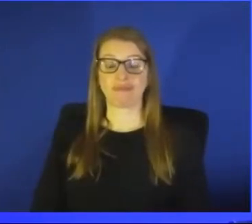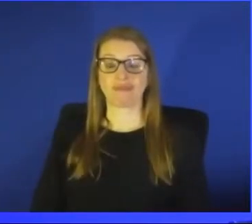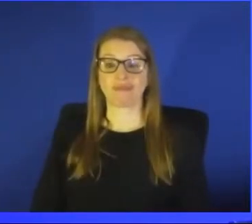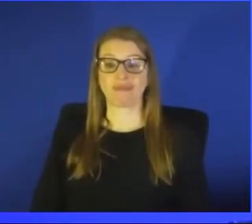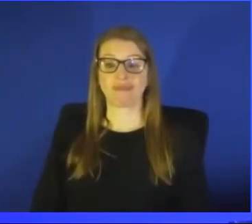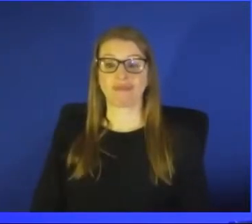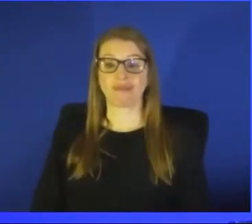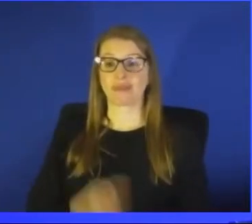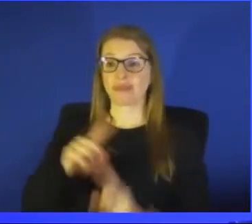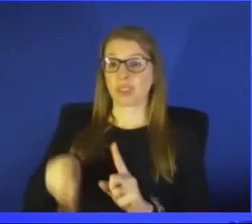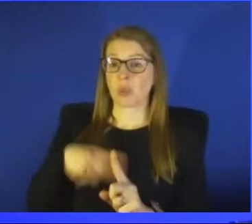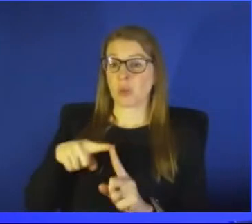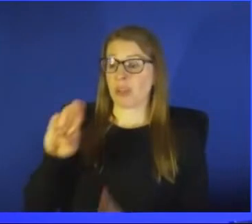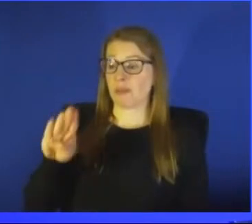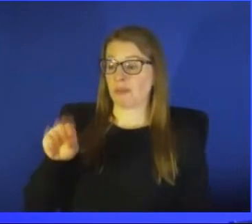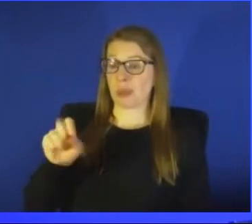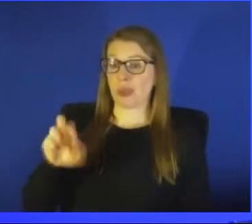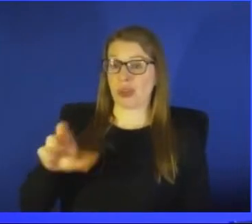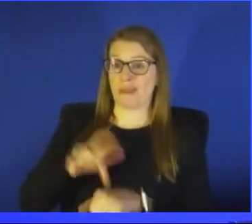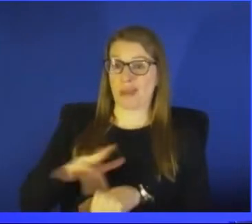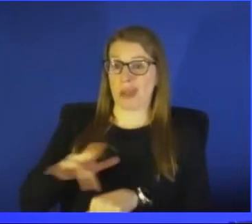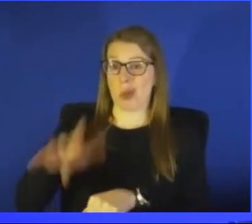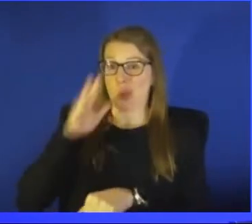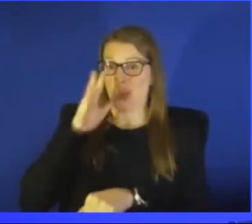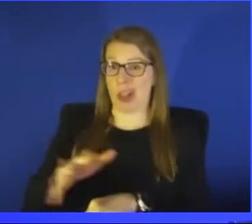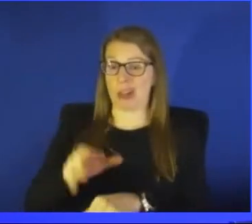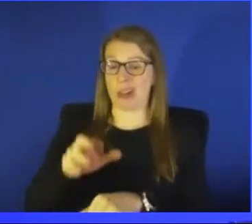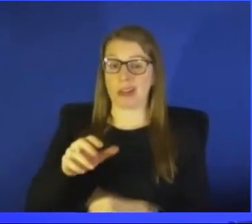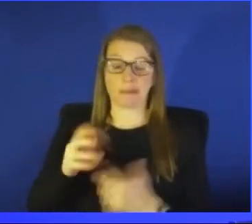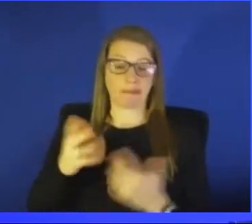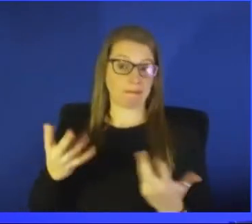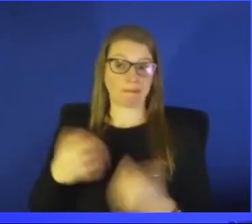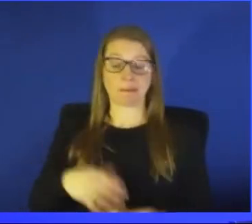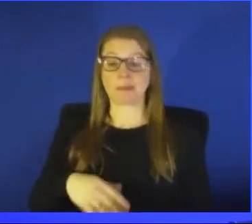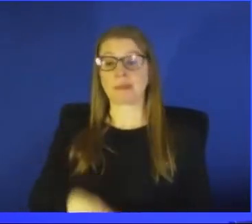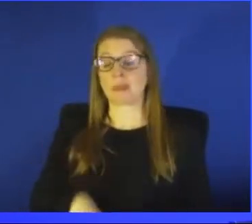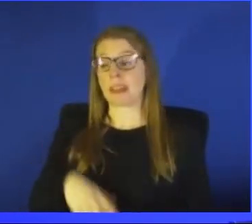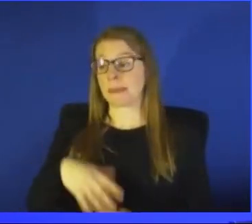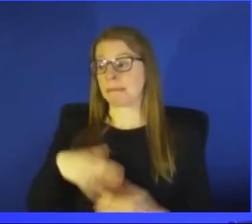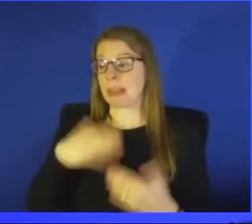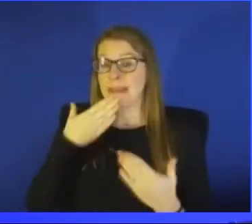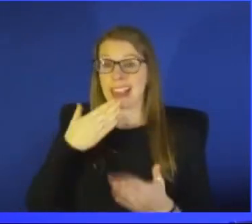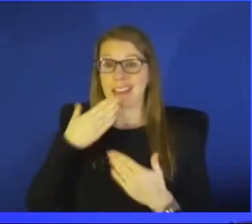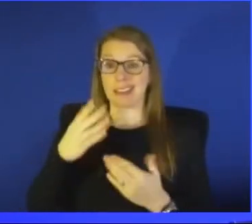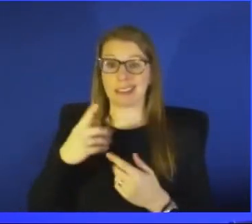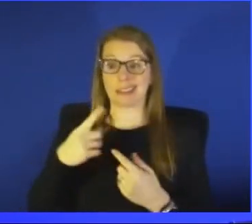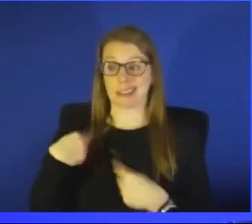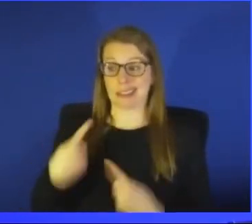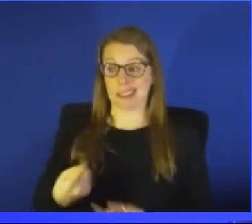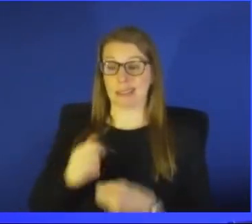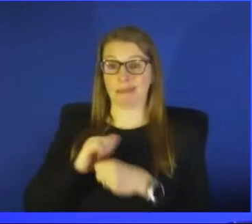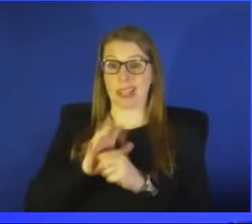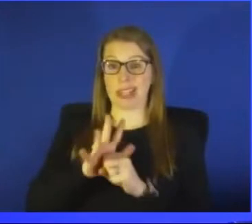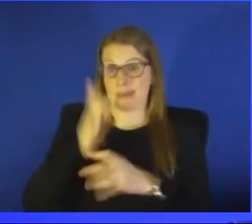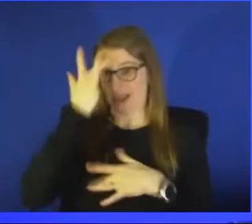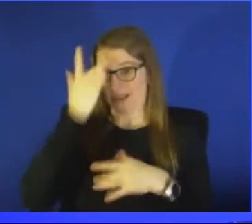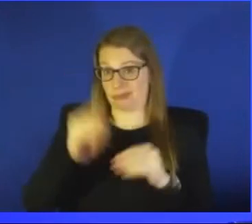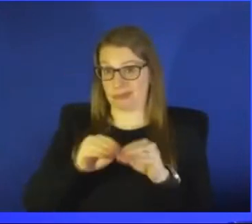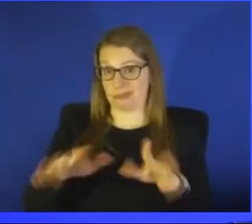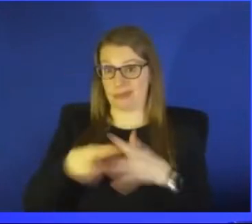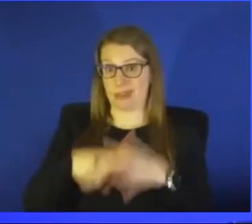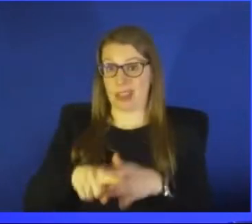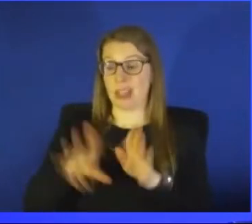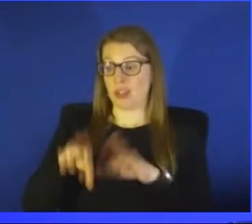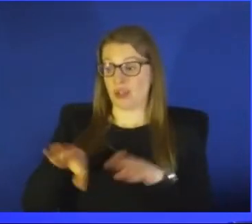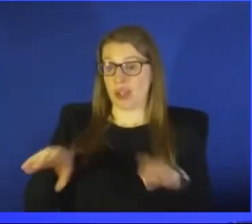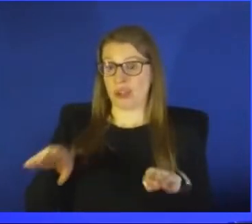booster will be available or even if needed. Again, I mean, thankfully, since the pandemic began, we have understood that children do